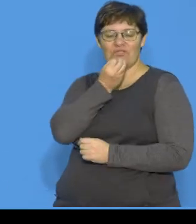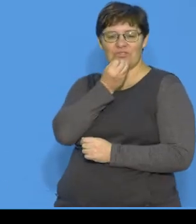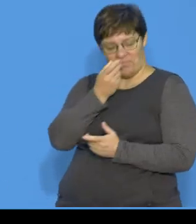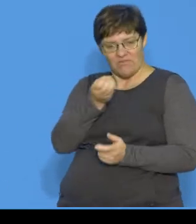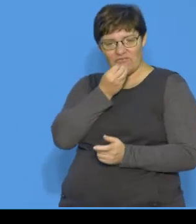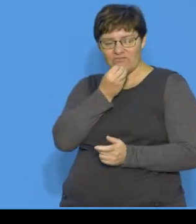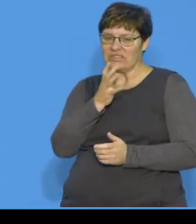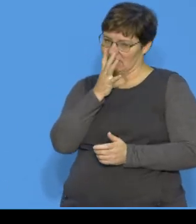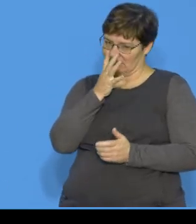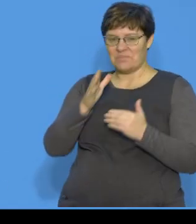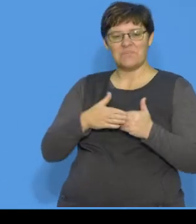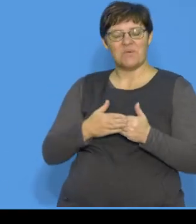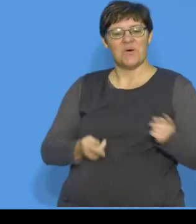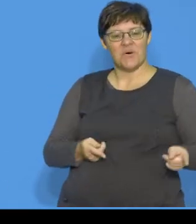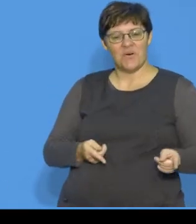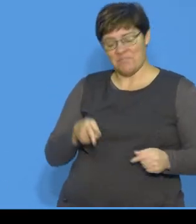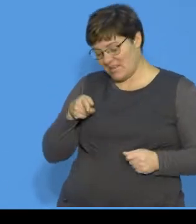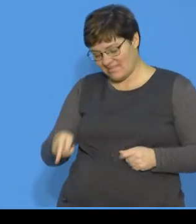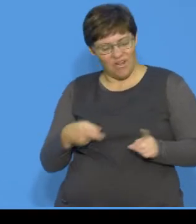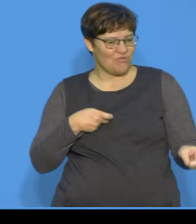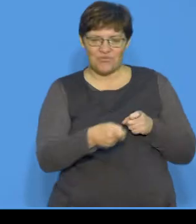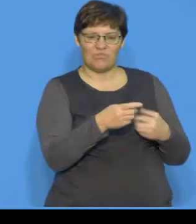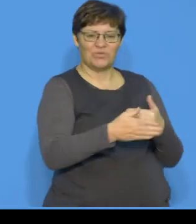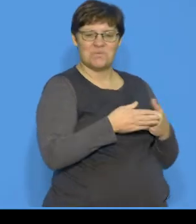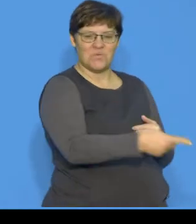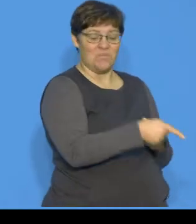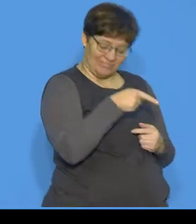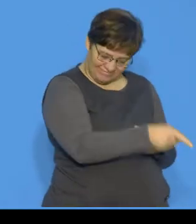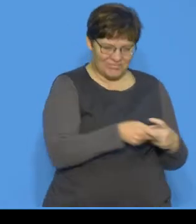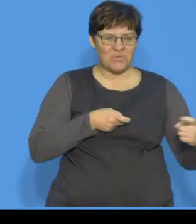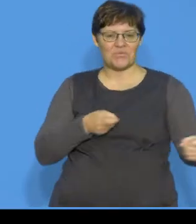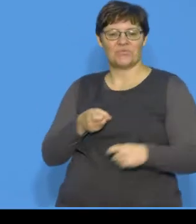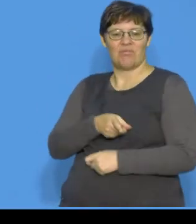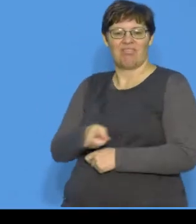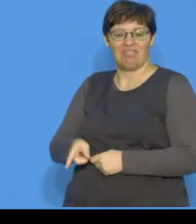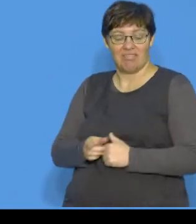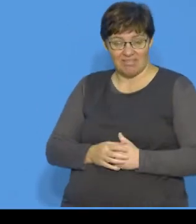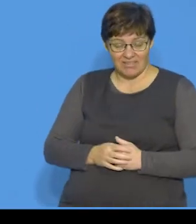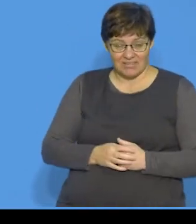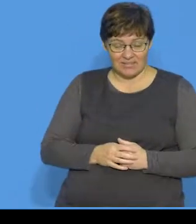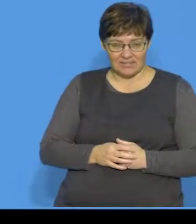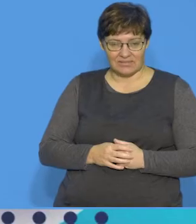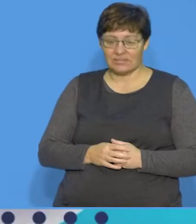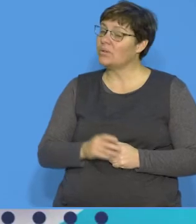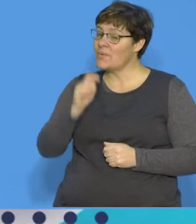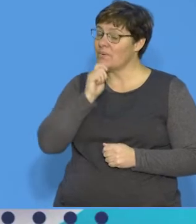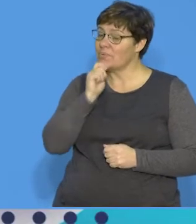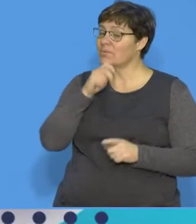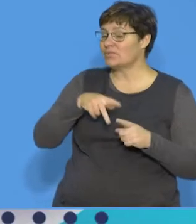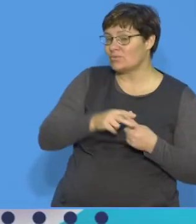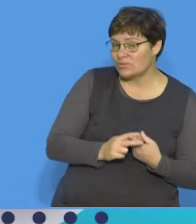rather than allowing the environment to control them. So the use of tools,